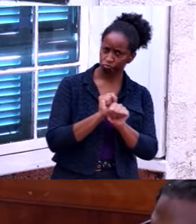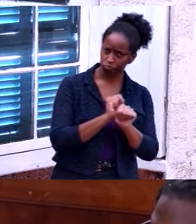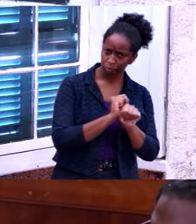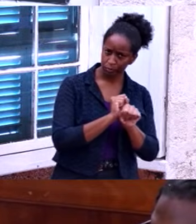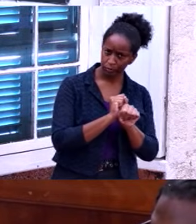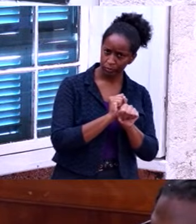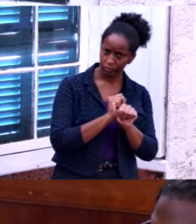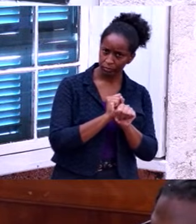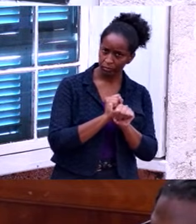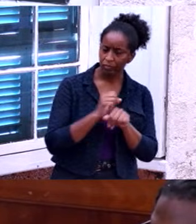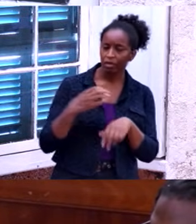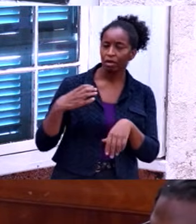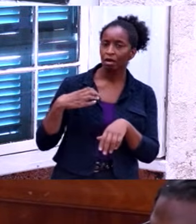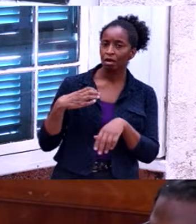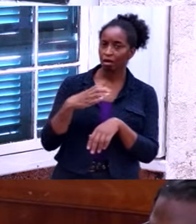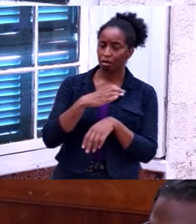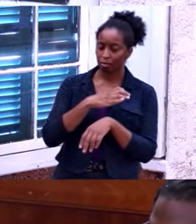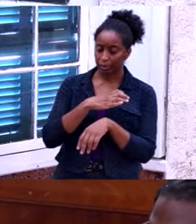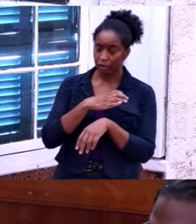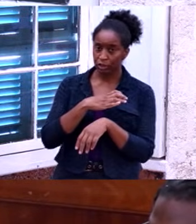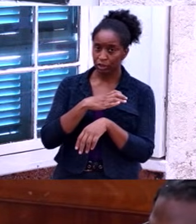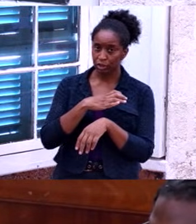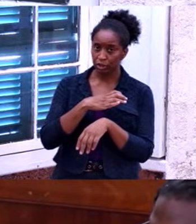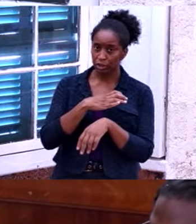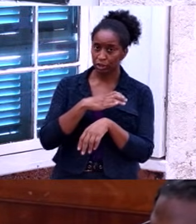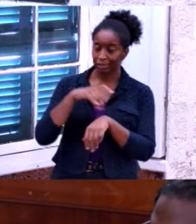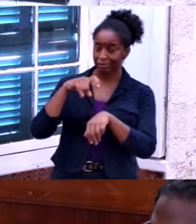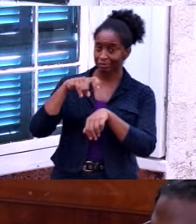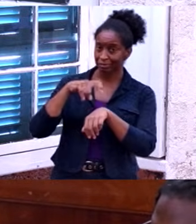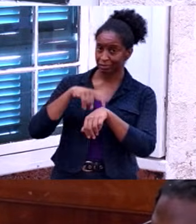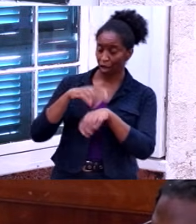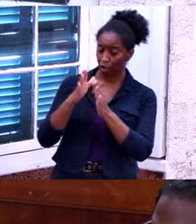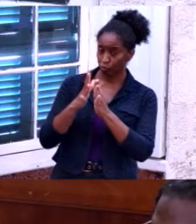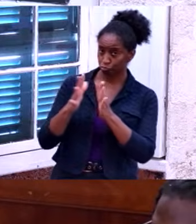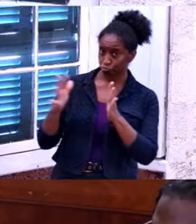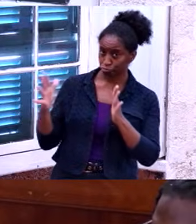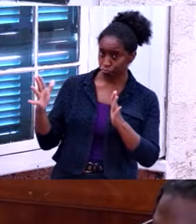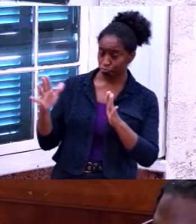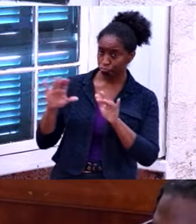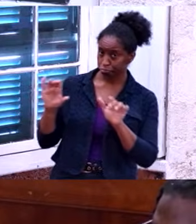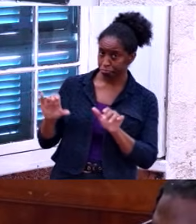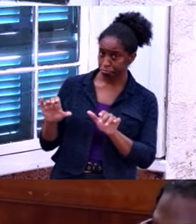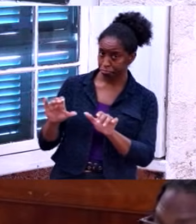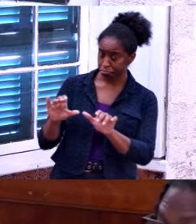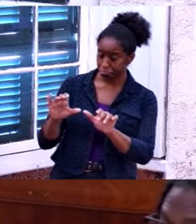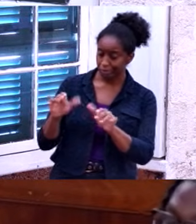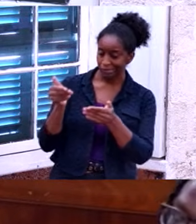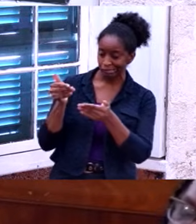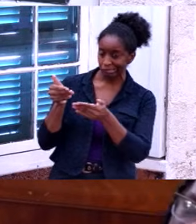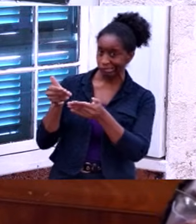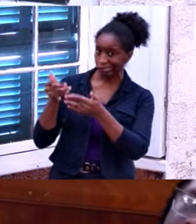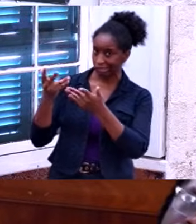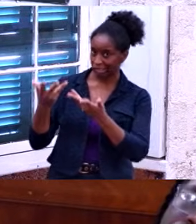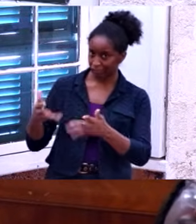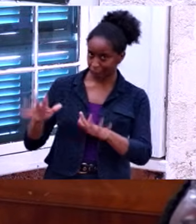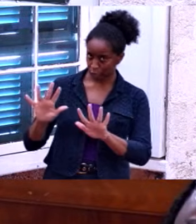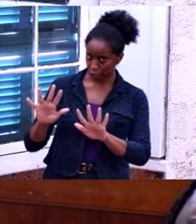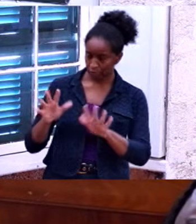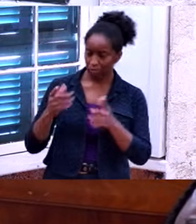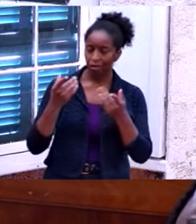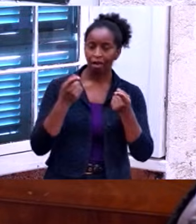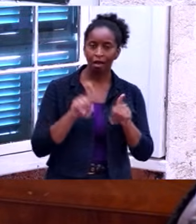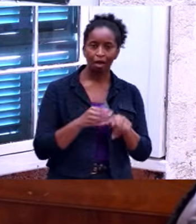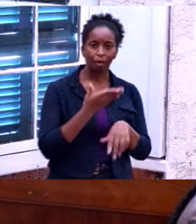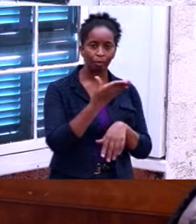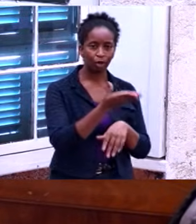of the Commission, Mr. President, the Trinidad Constitutional Reform Commission report was published.